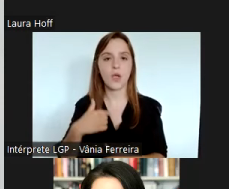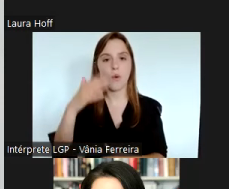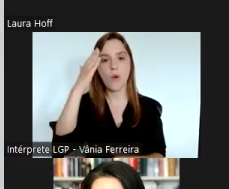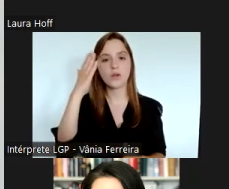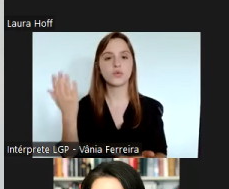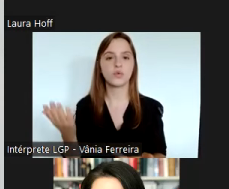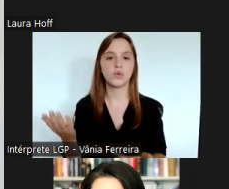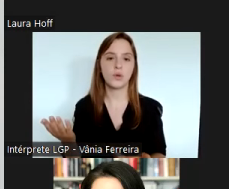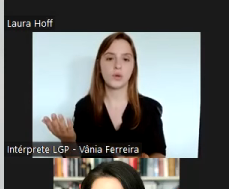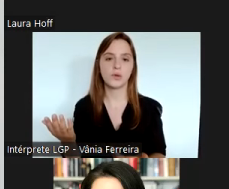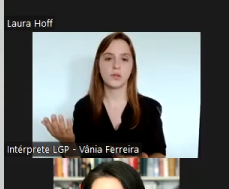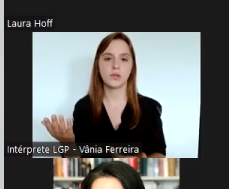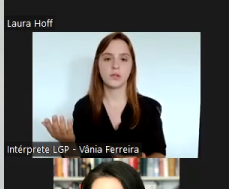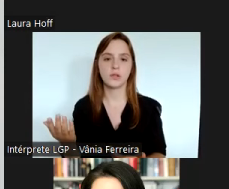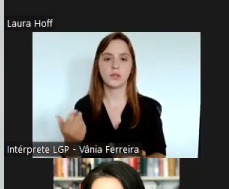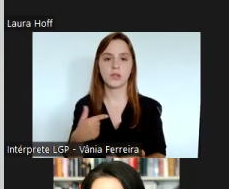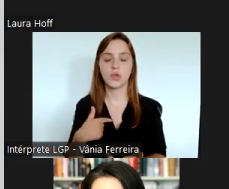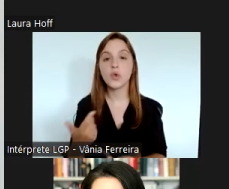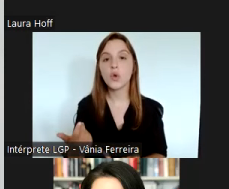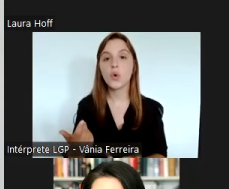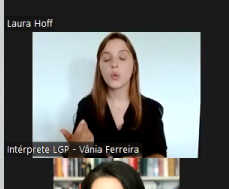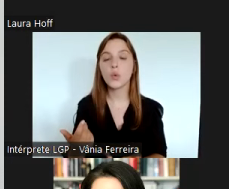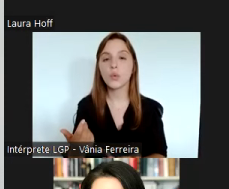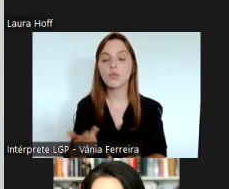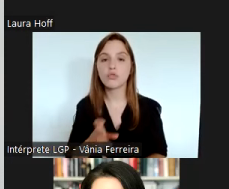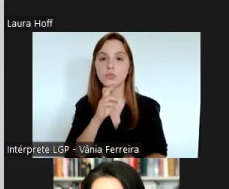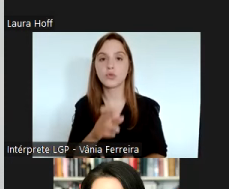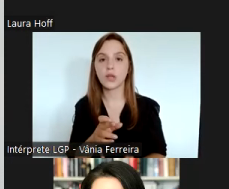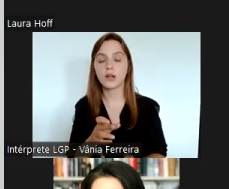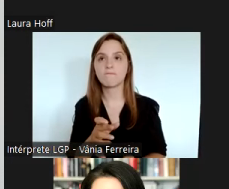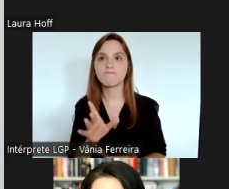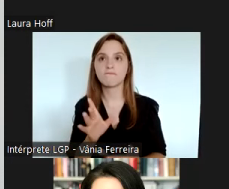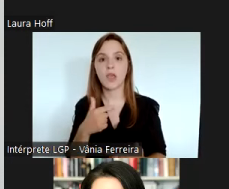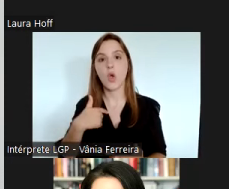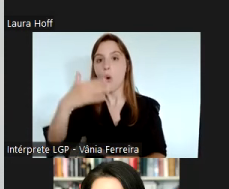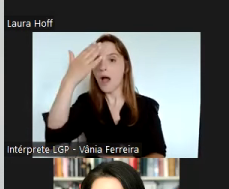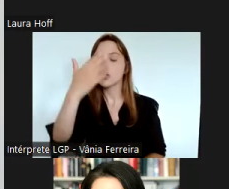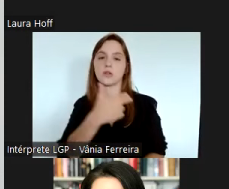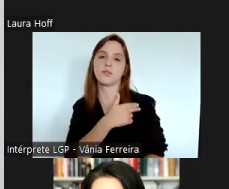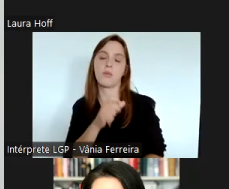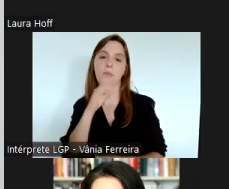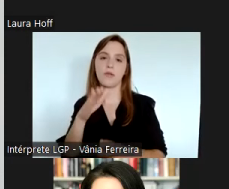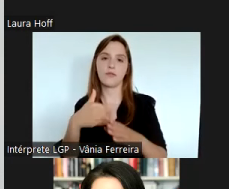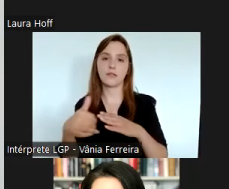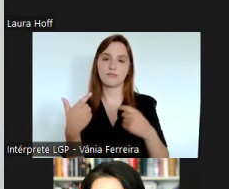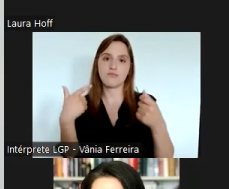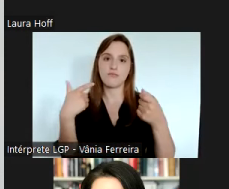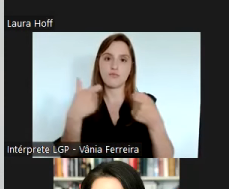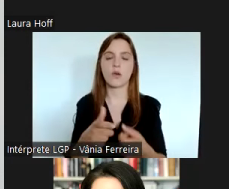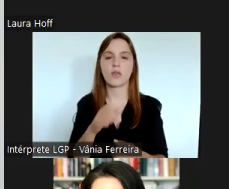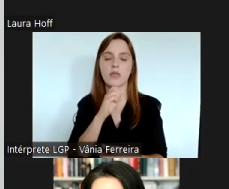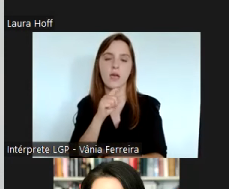refer to what I think a university can do for a deeper understanding of the importance